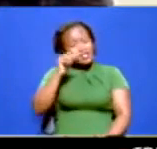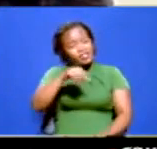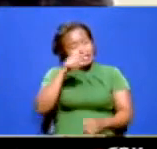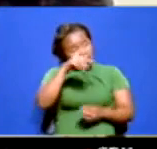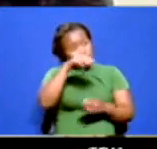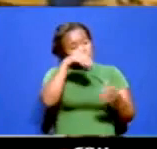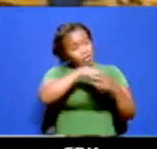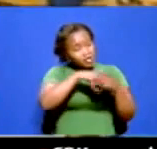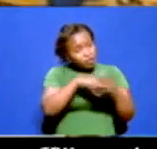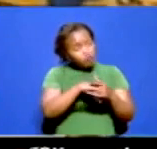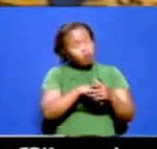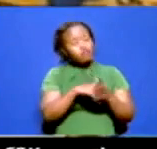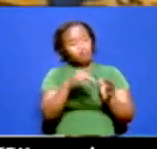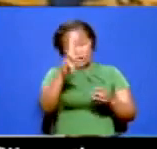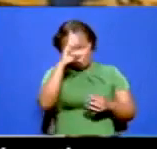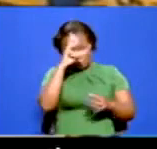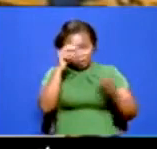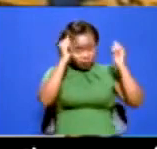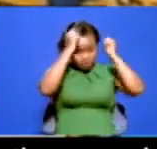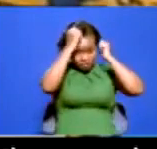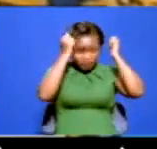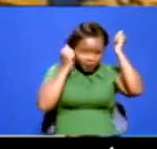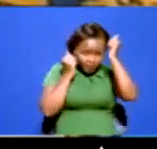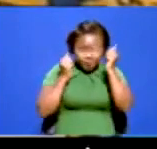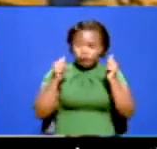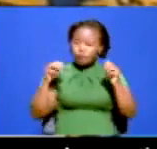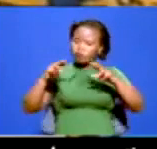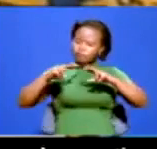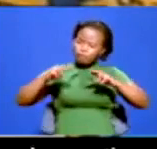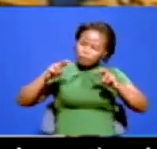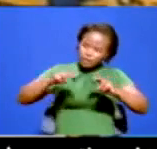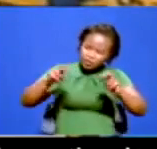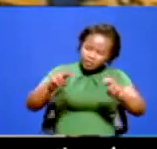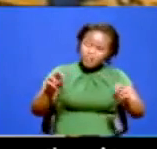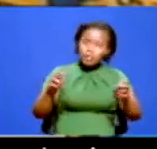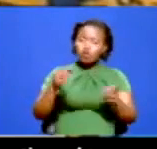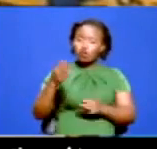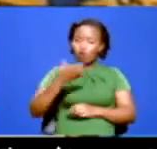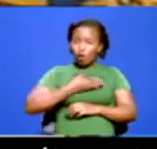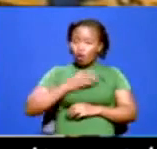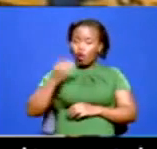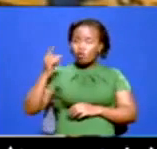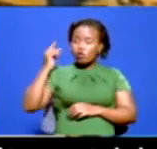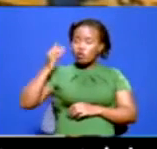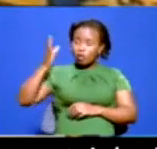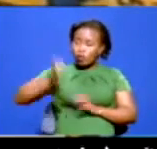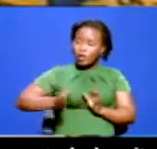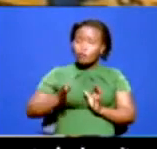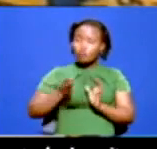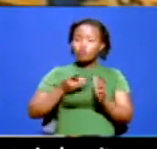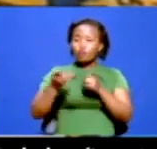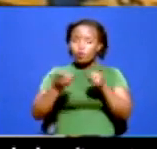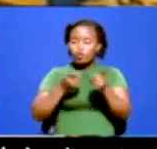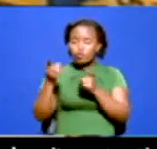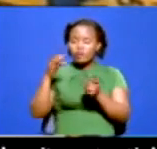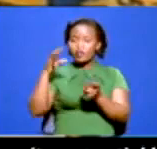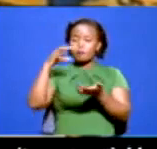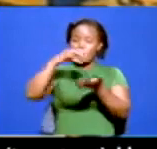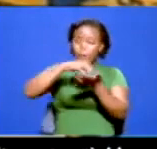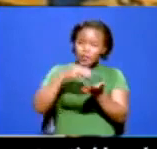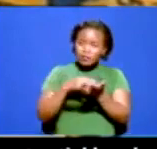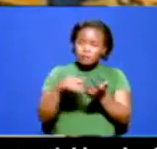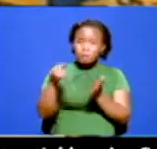own military police will investigate. Our own lawyers will prosecute the case. We'll just get a judge, advocate from